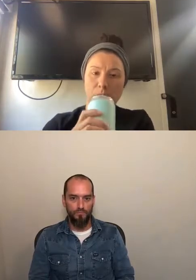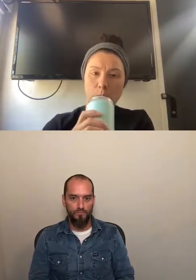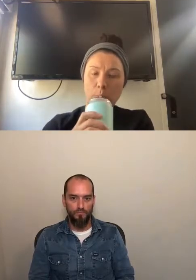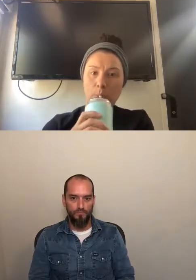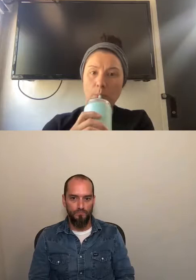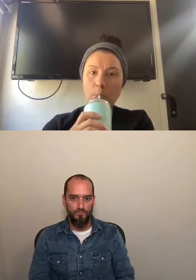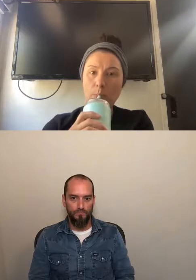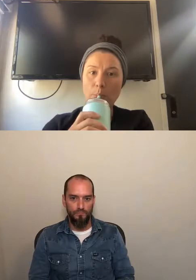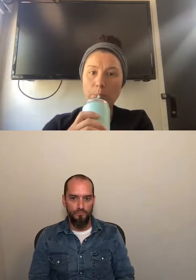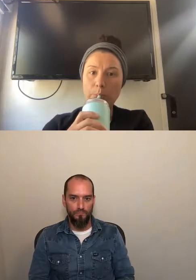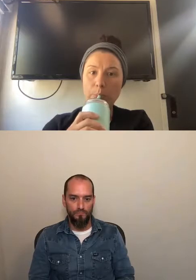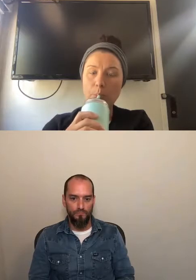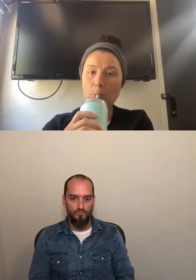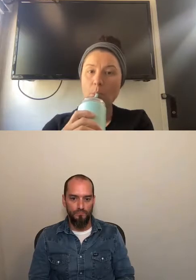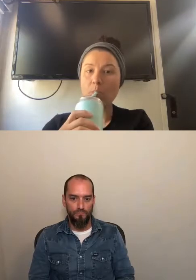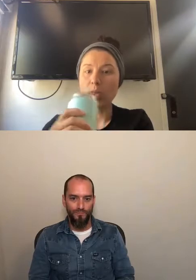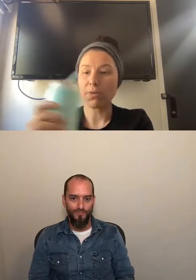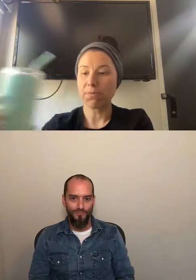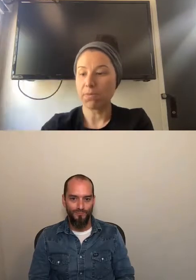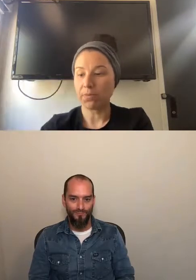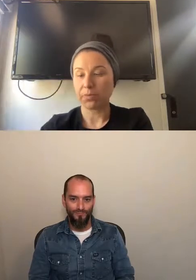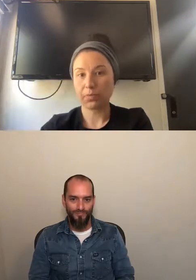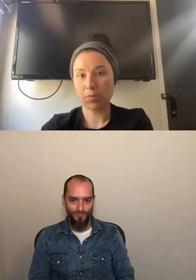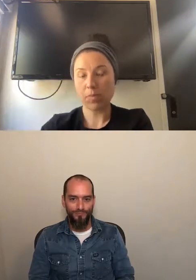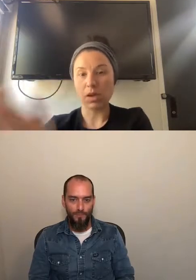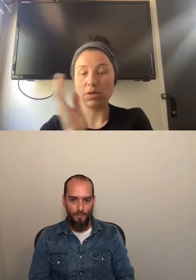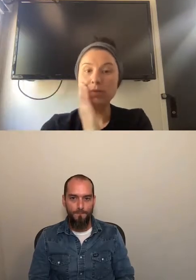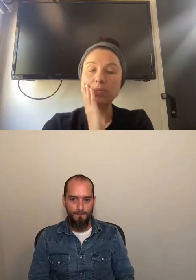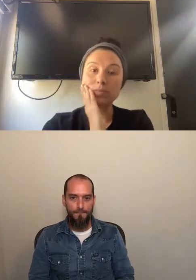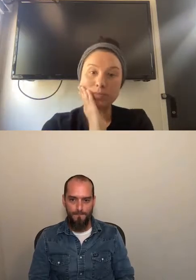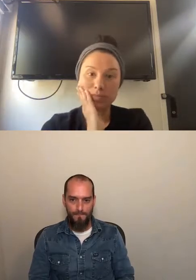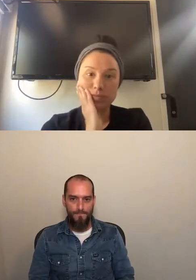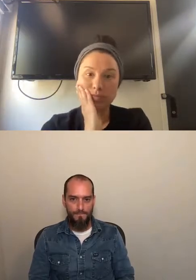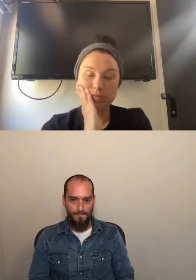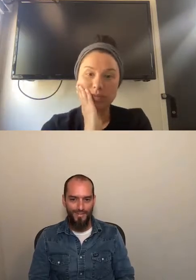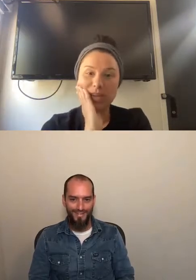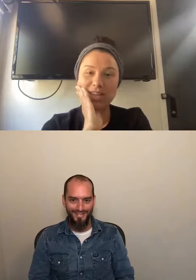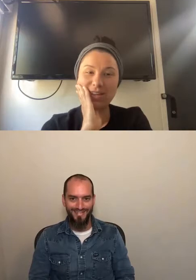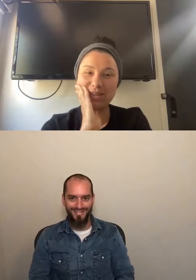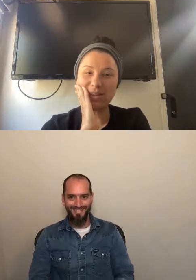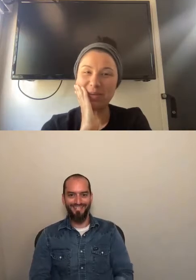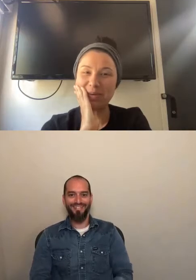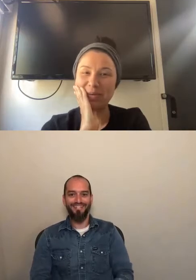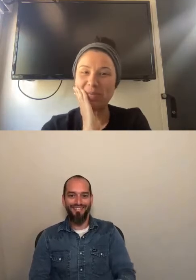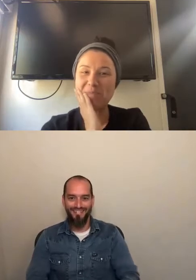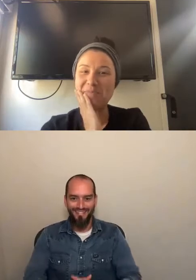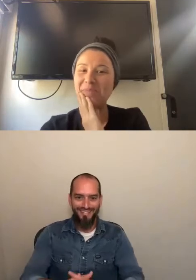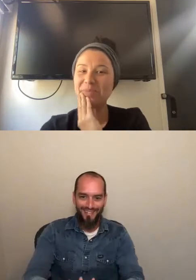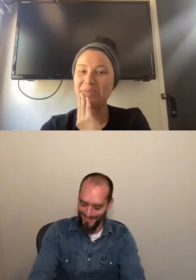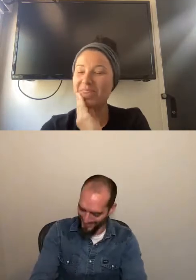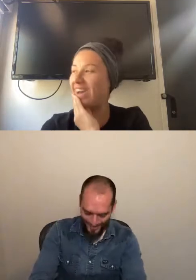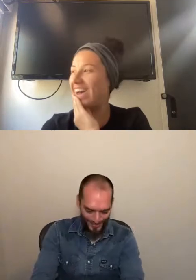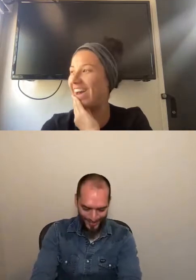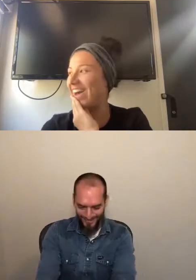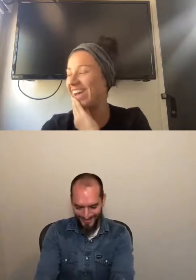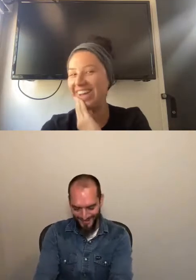fortunate here because my livelihood doesn't depend on this. So they can go ahead and go after me. You know, I'm waiting for them.